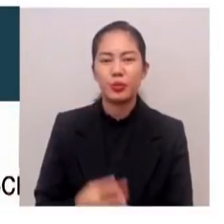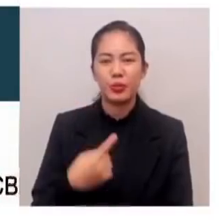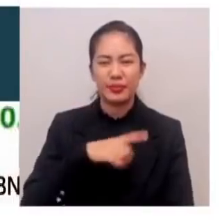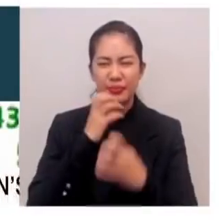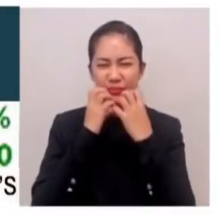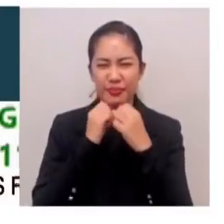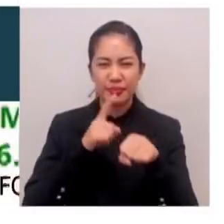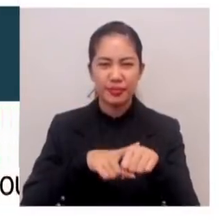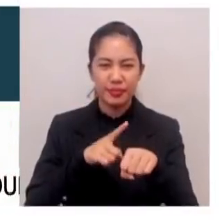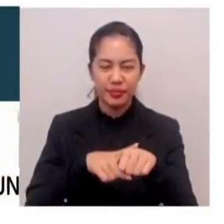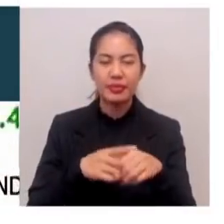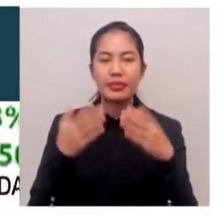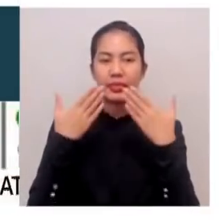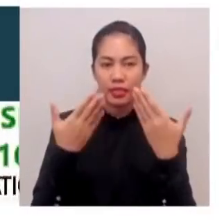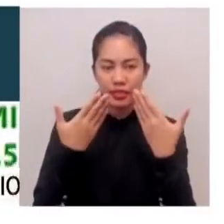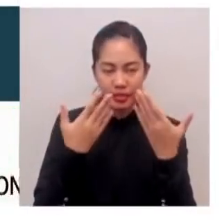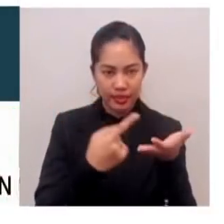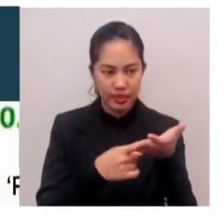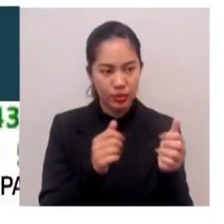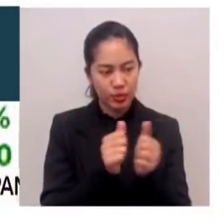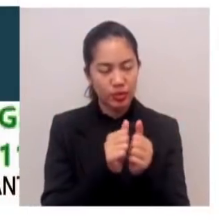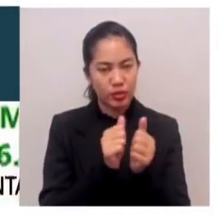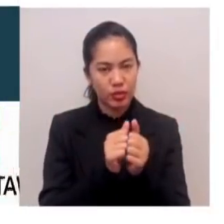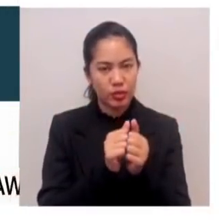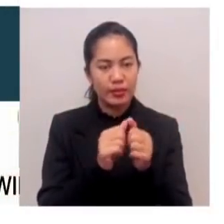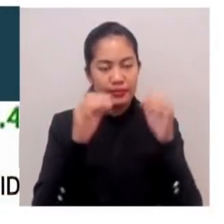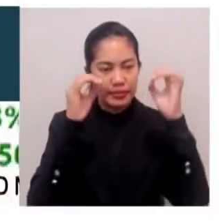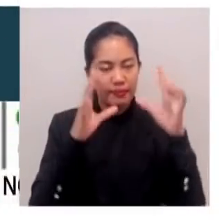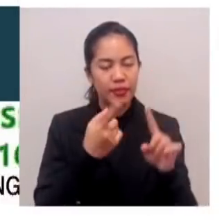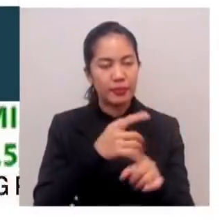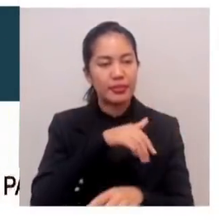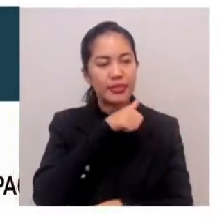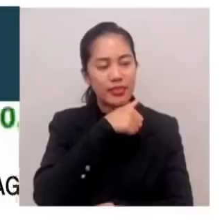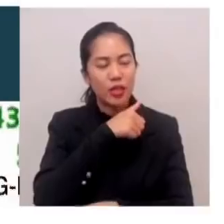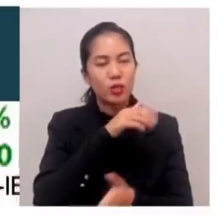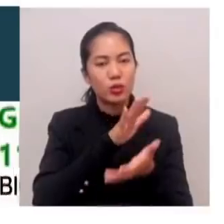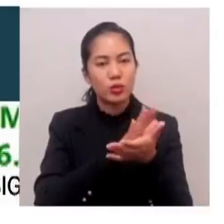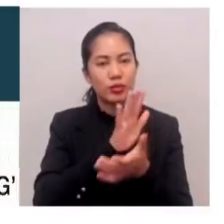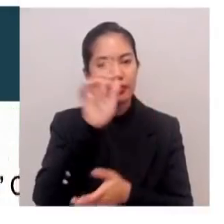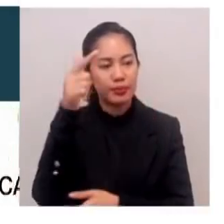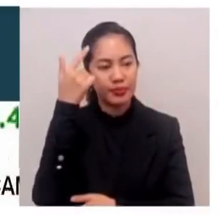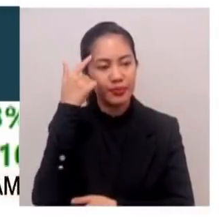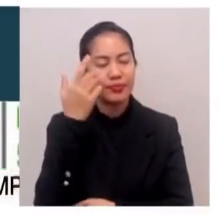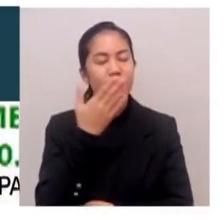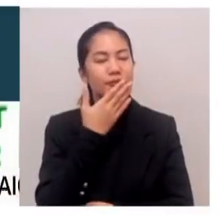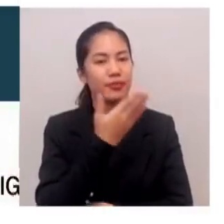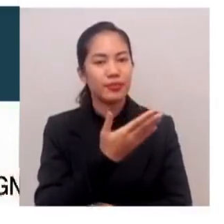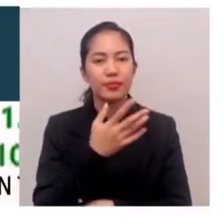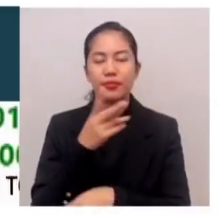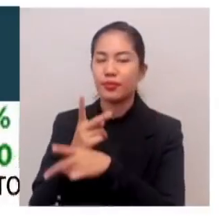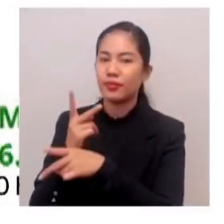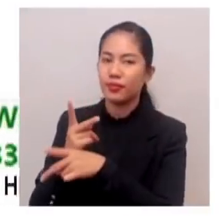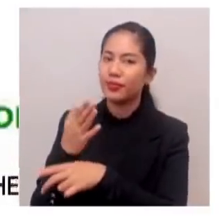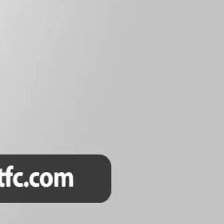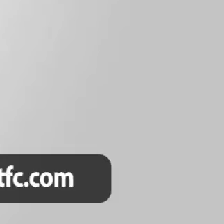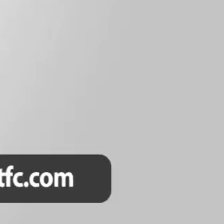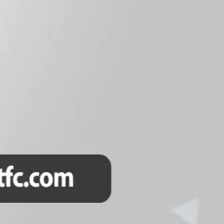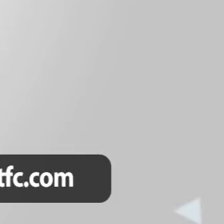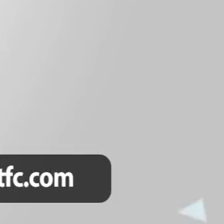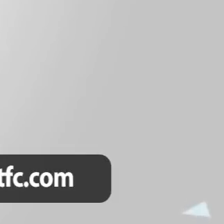great talking to you again, Professor Edmund Tayo of the Ateneo School of Government. Thank you. You take care. Keep safe. Thank you, Carmina.